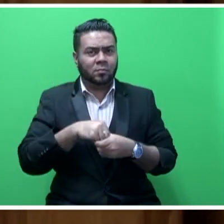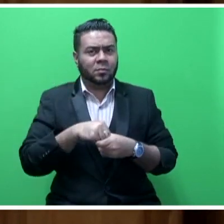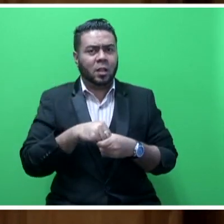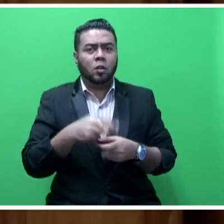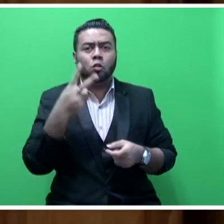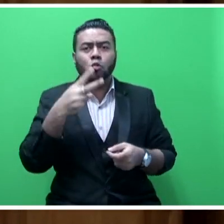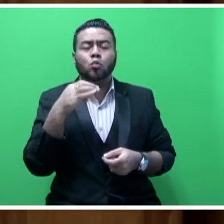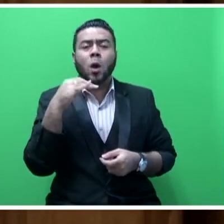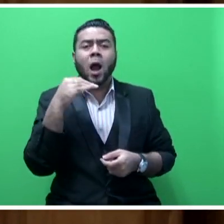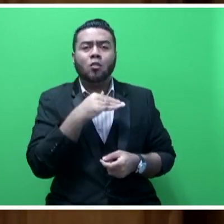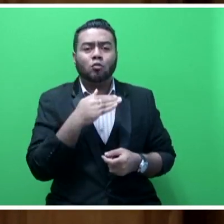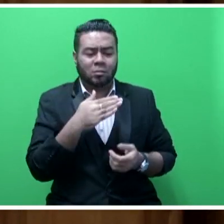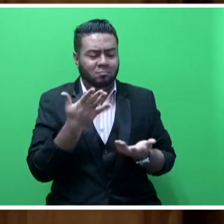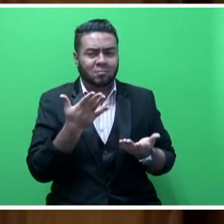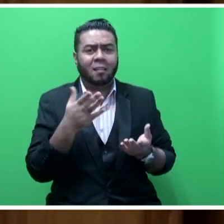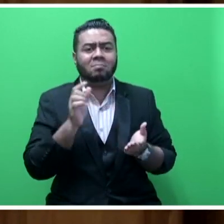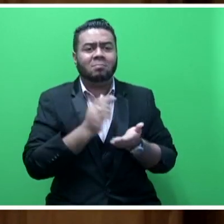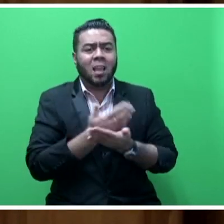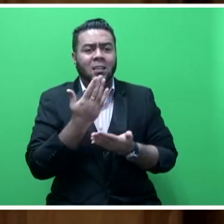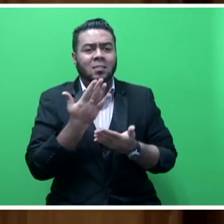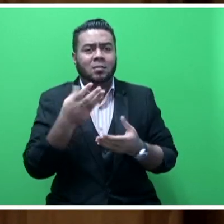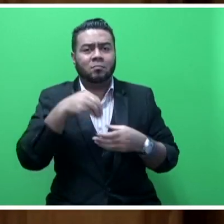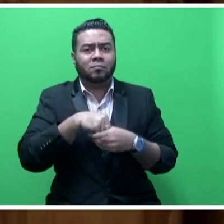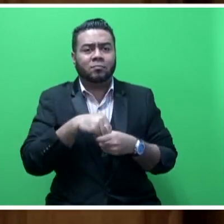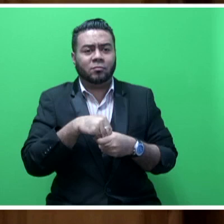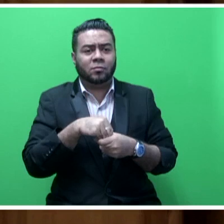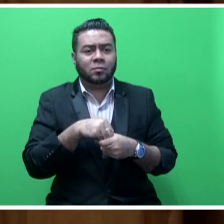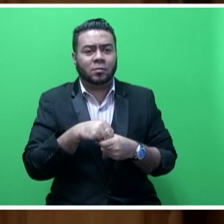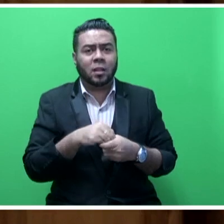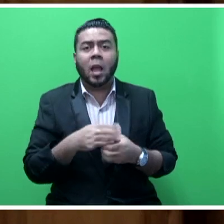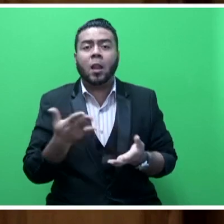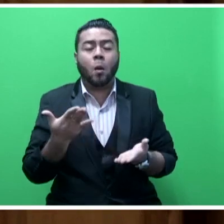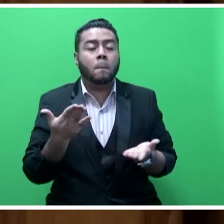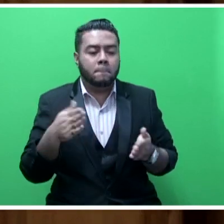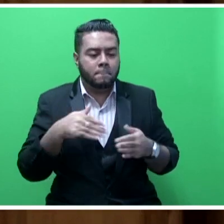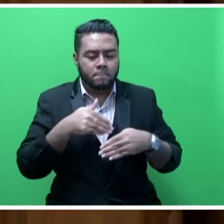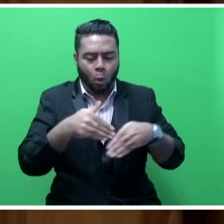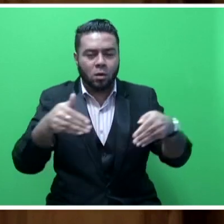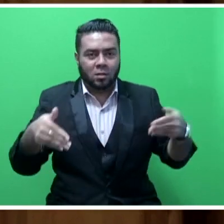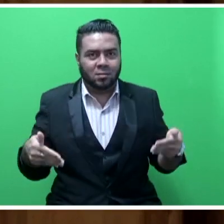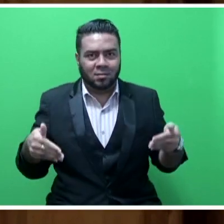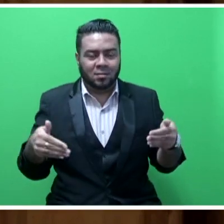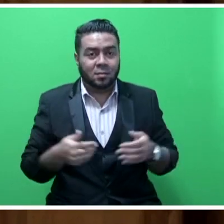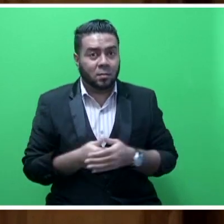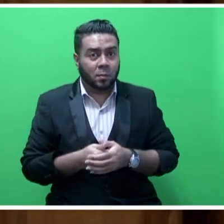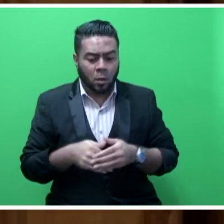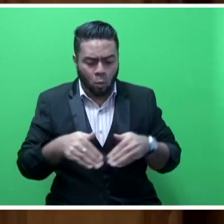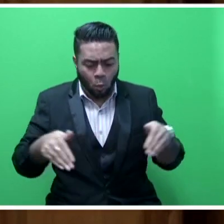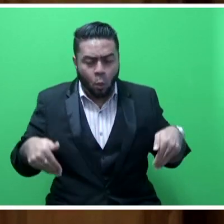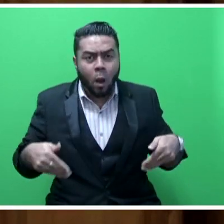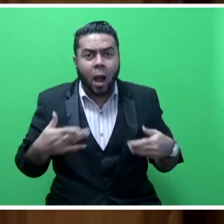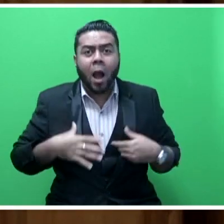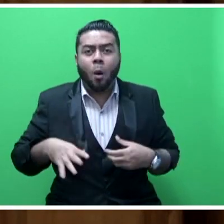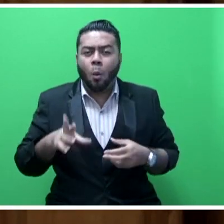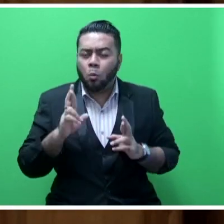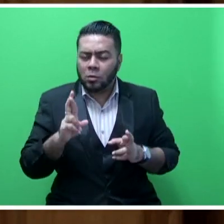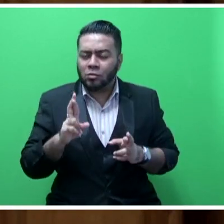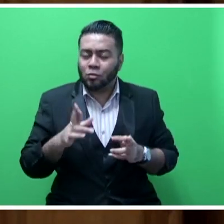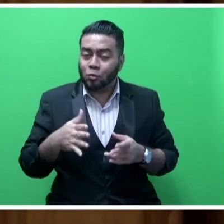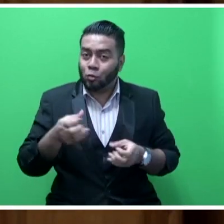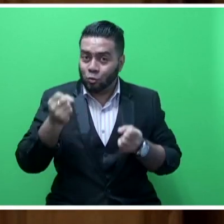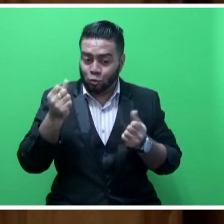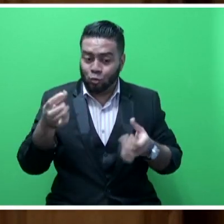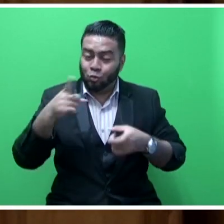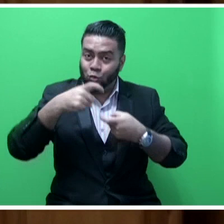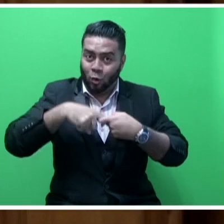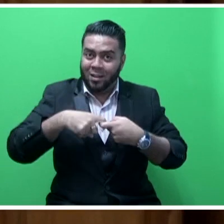days containment of COVID-19 pandemic at our borders. I wish to join His Excellency in